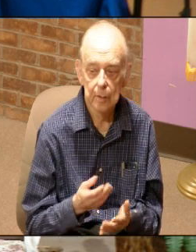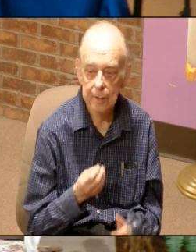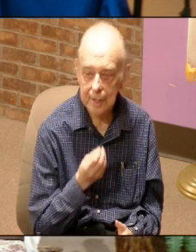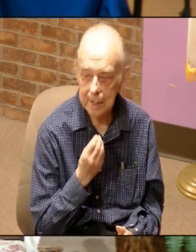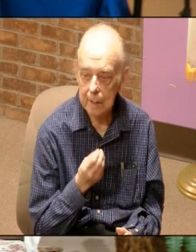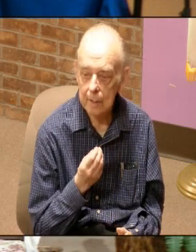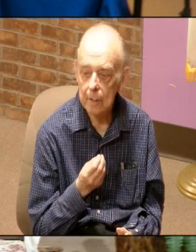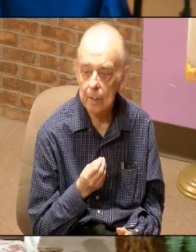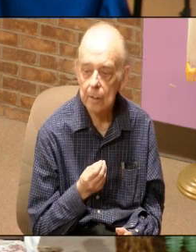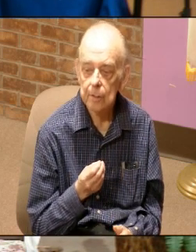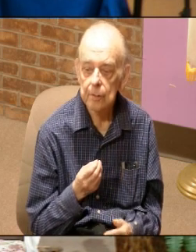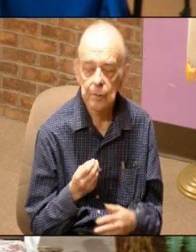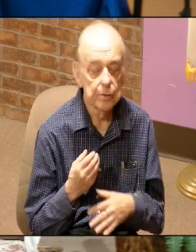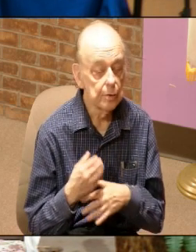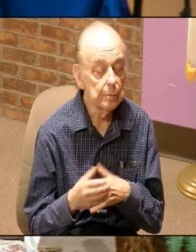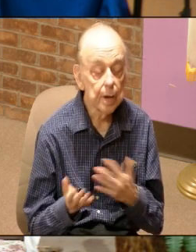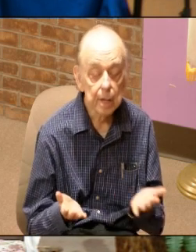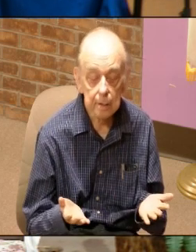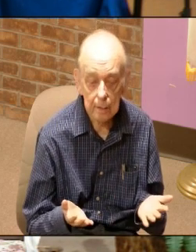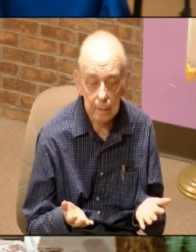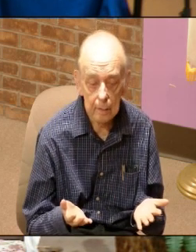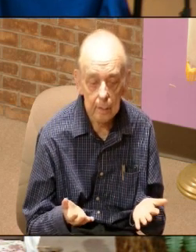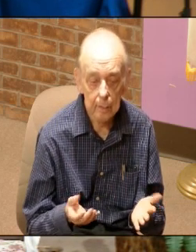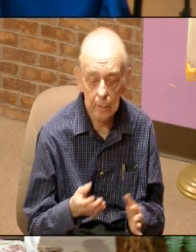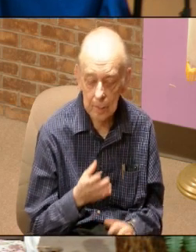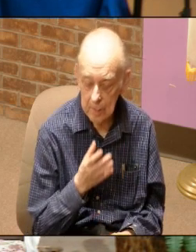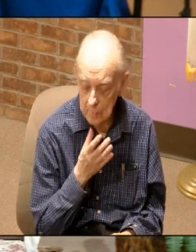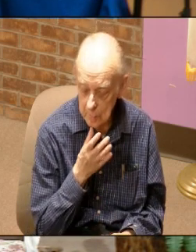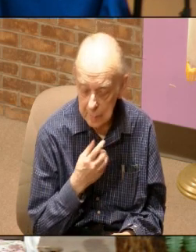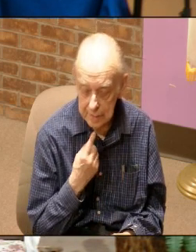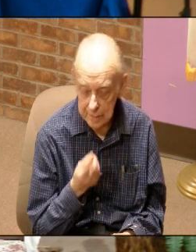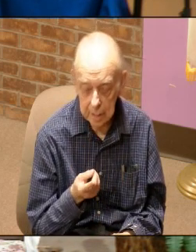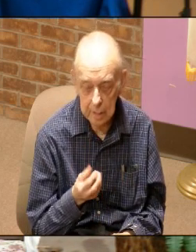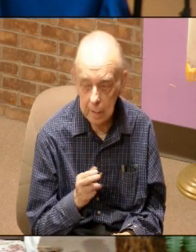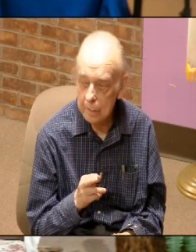give me some bread and she says sir